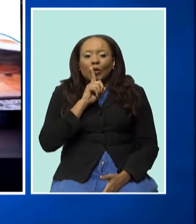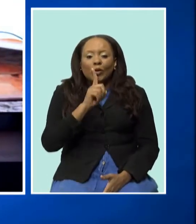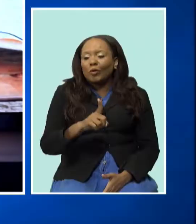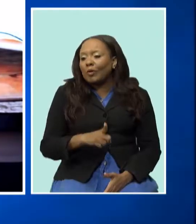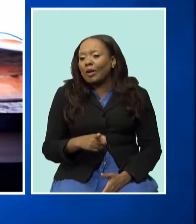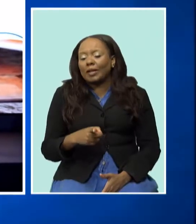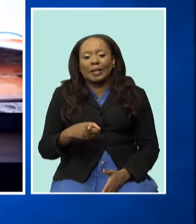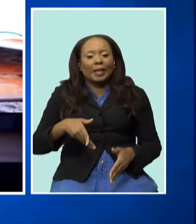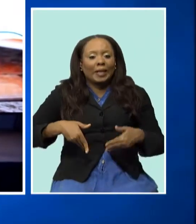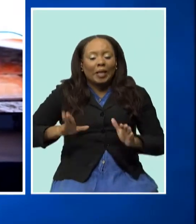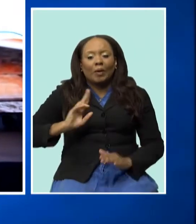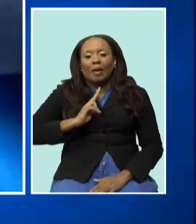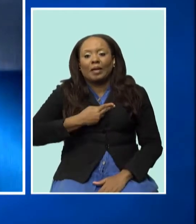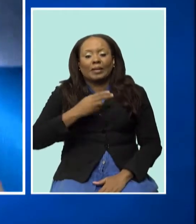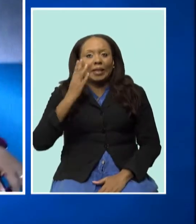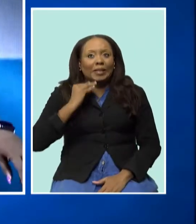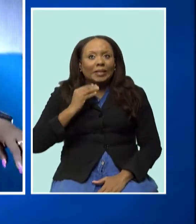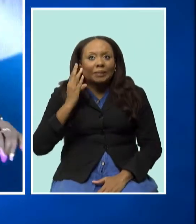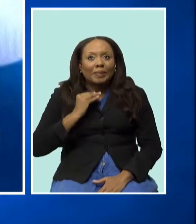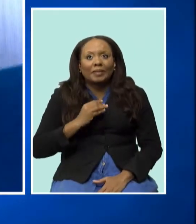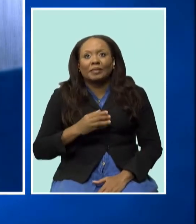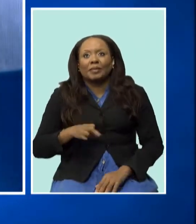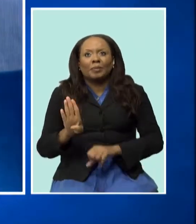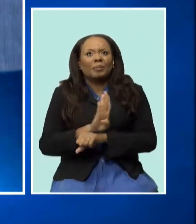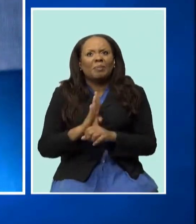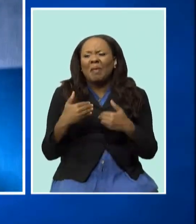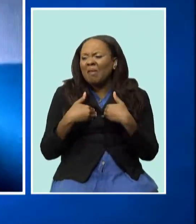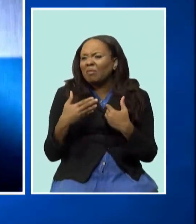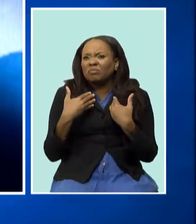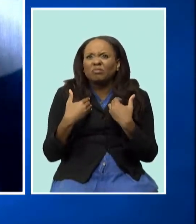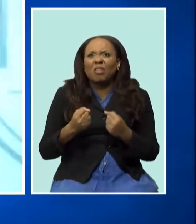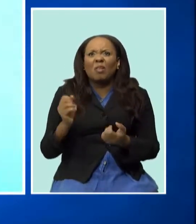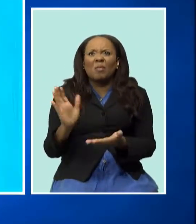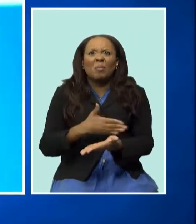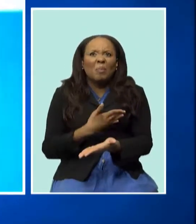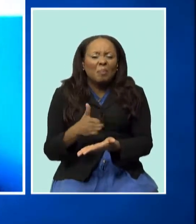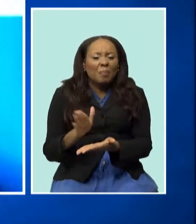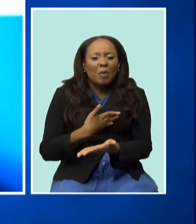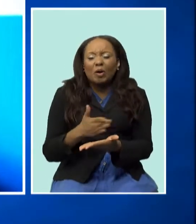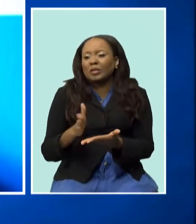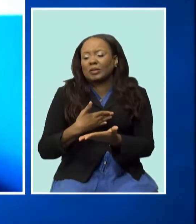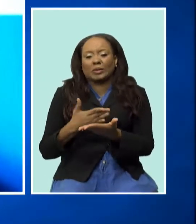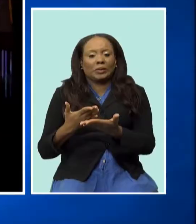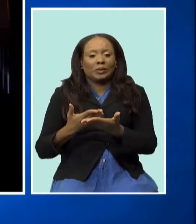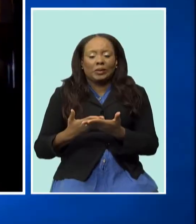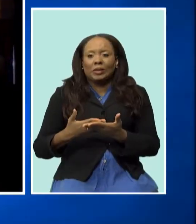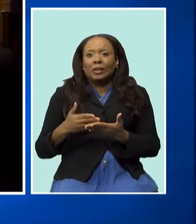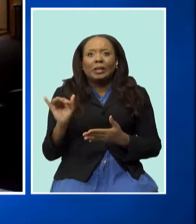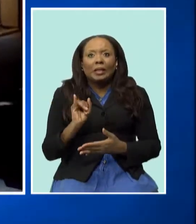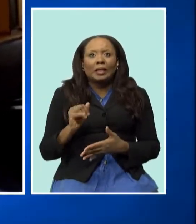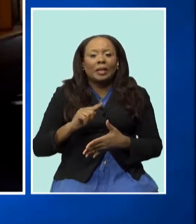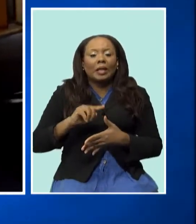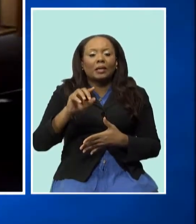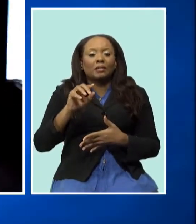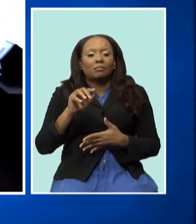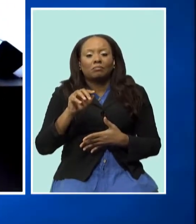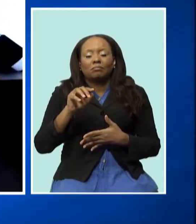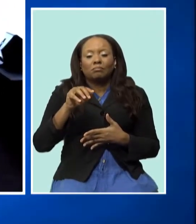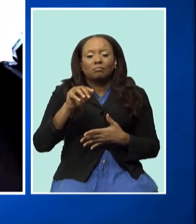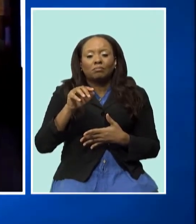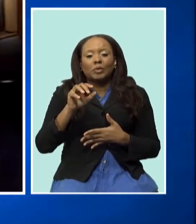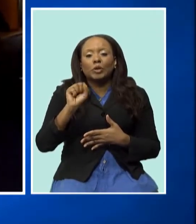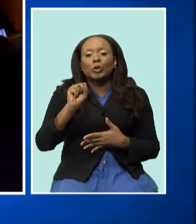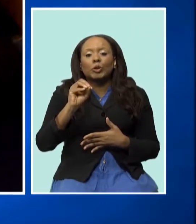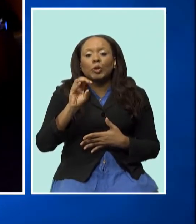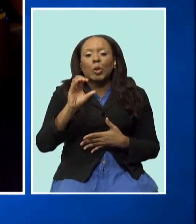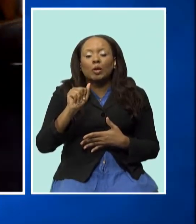cuisine. Barbados has always had a strong musical talent, and we have soca artist Peter Ram,